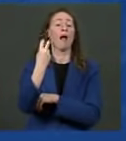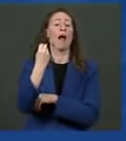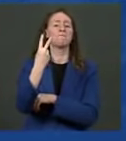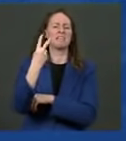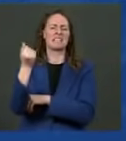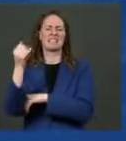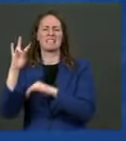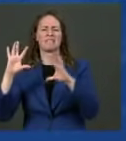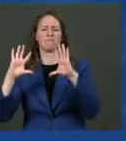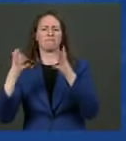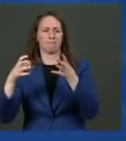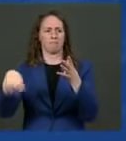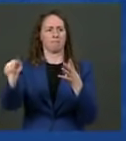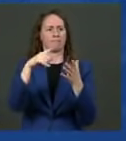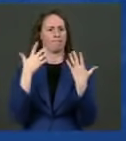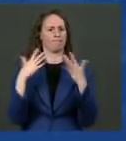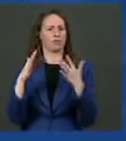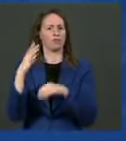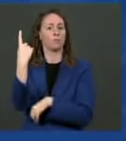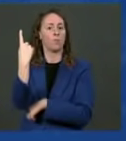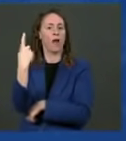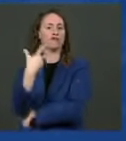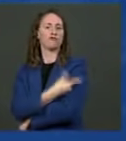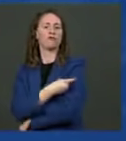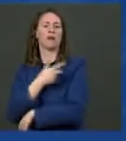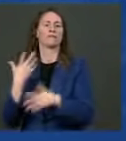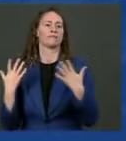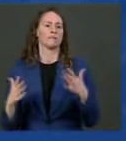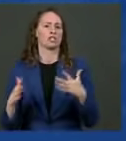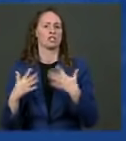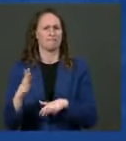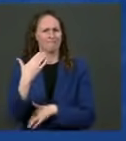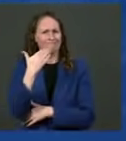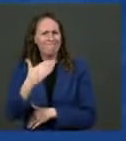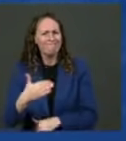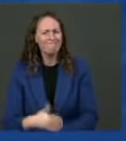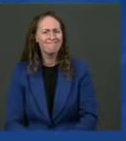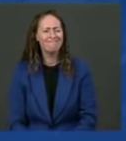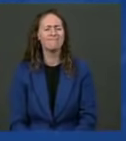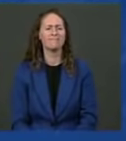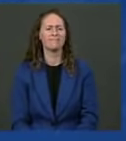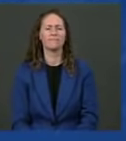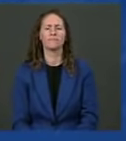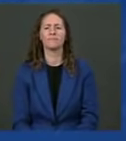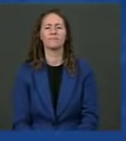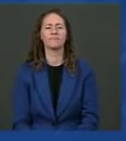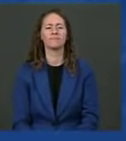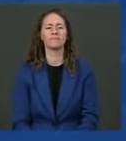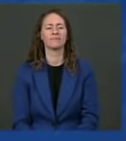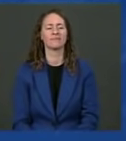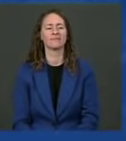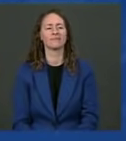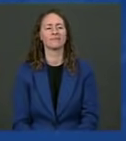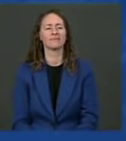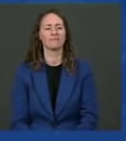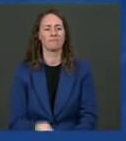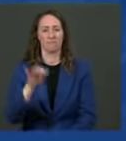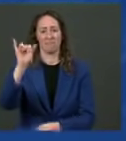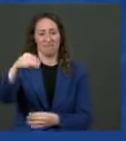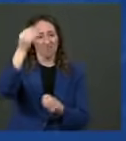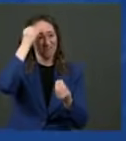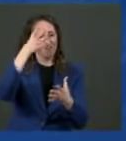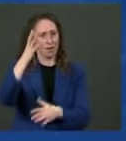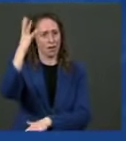at least one shot, like Elijah. That's incredible. That's one of the highest rates in the nation for children between the